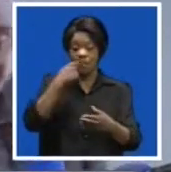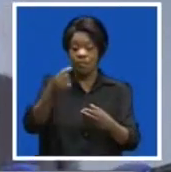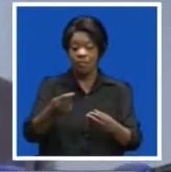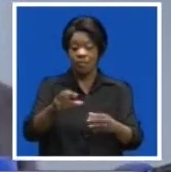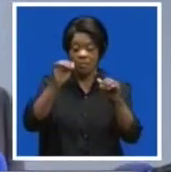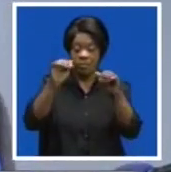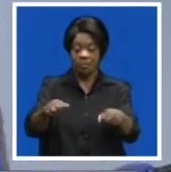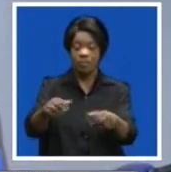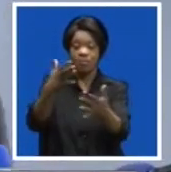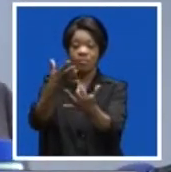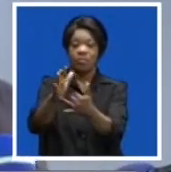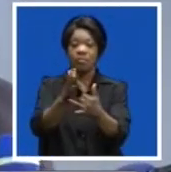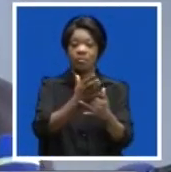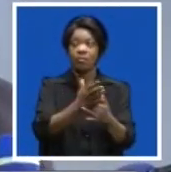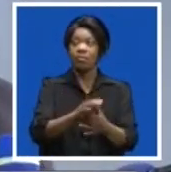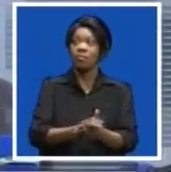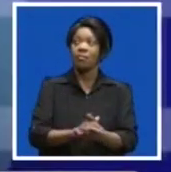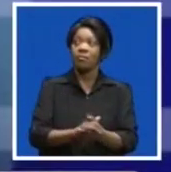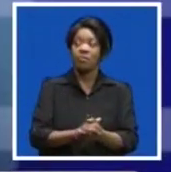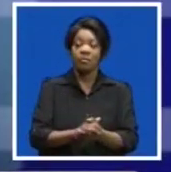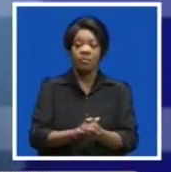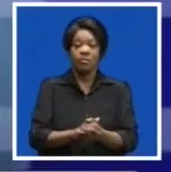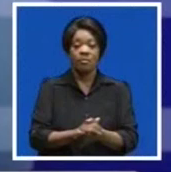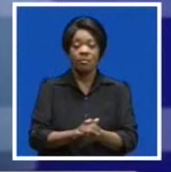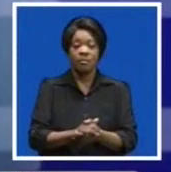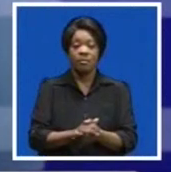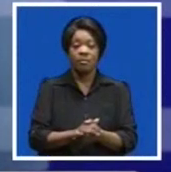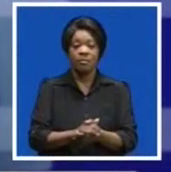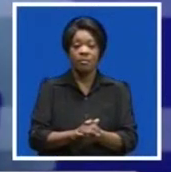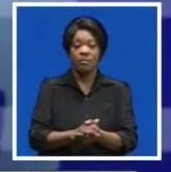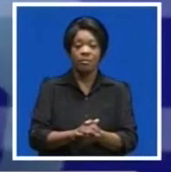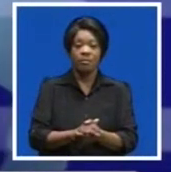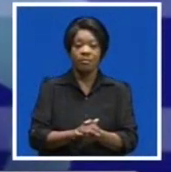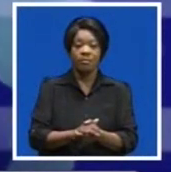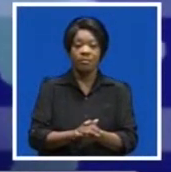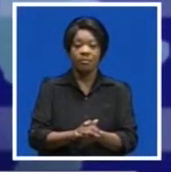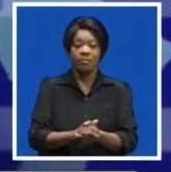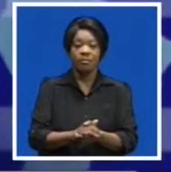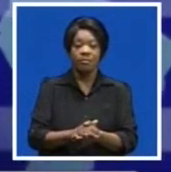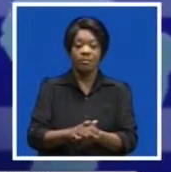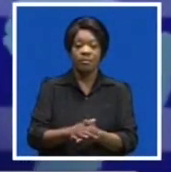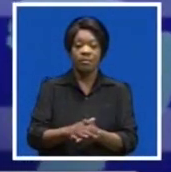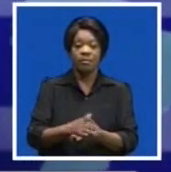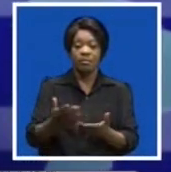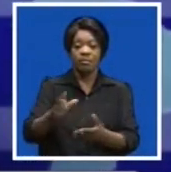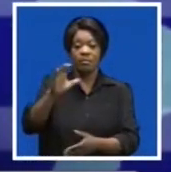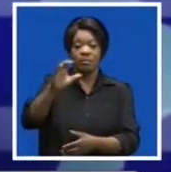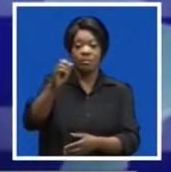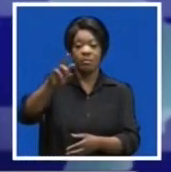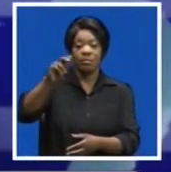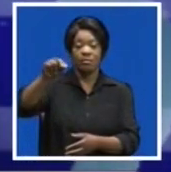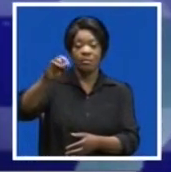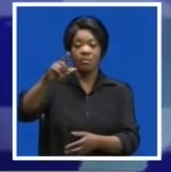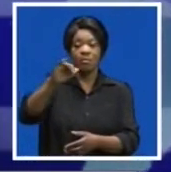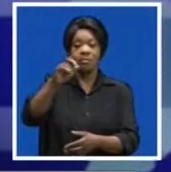enough to sacrifice their time. Joma Central Member of Parliament Cornelius Muitwa